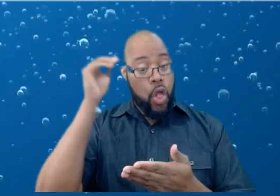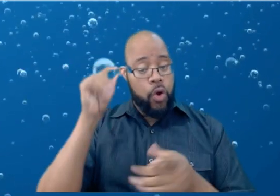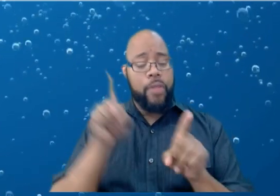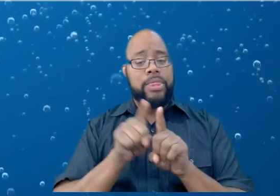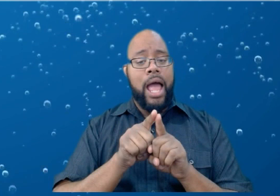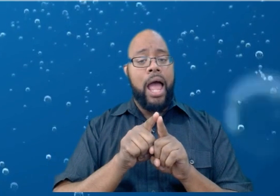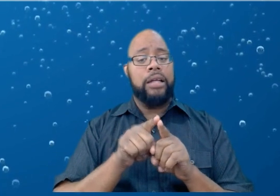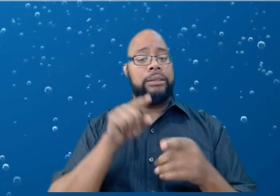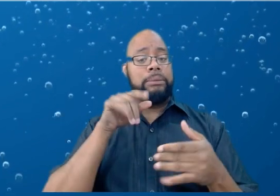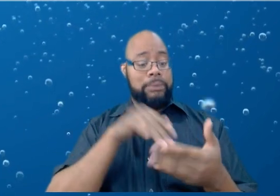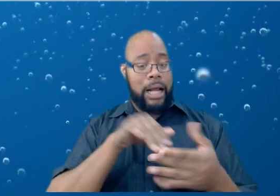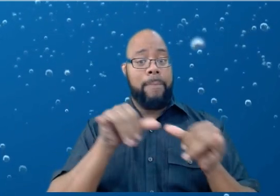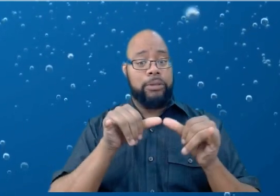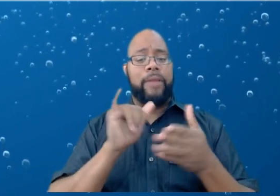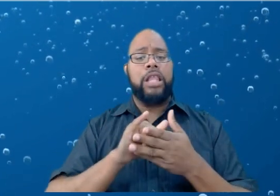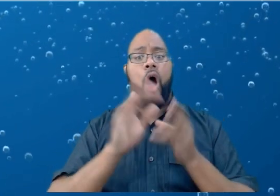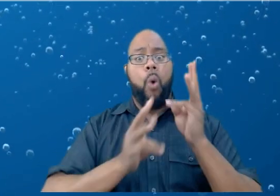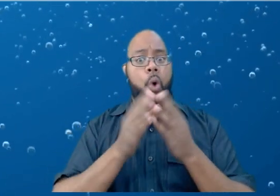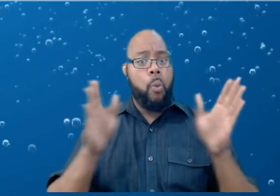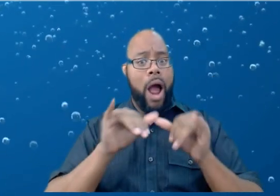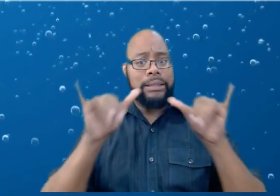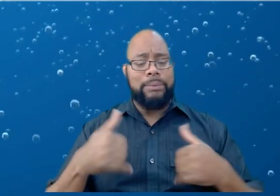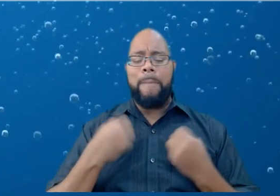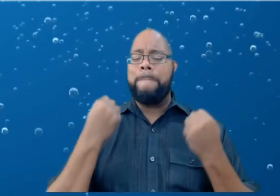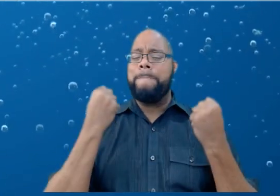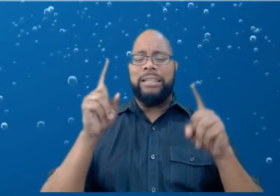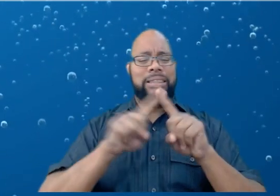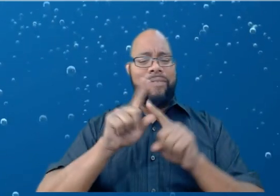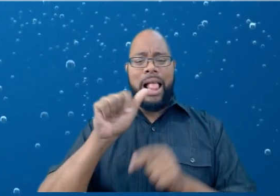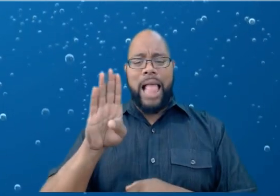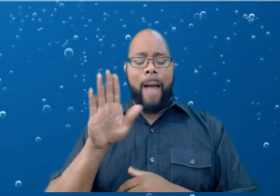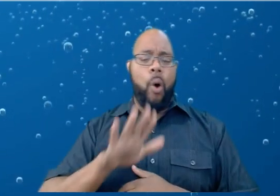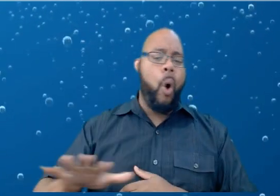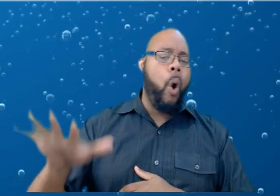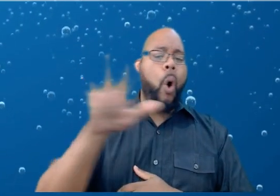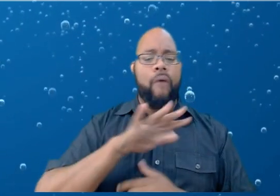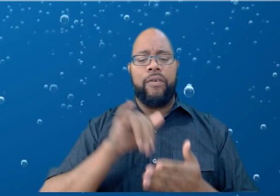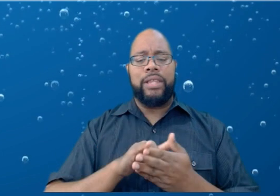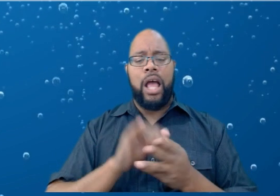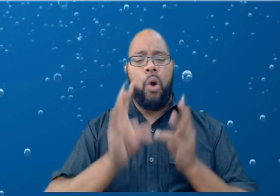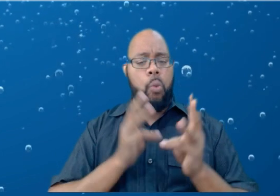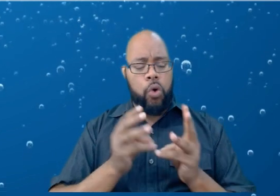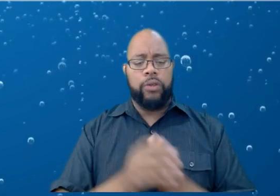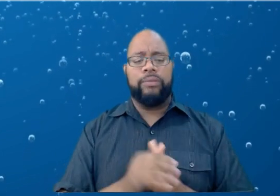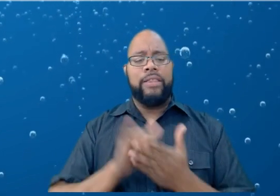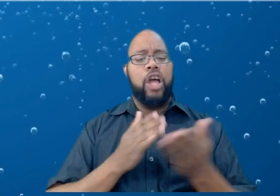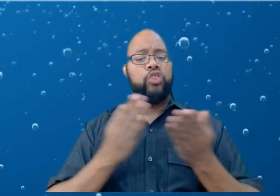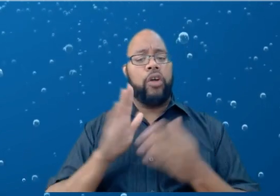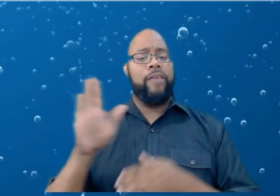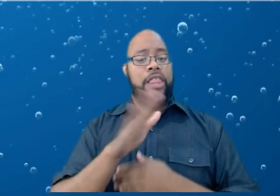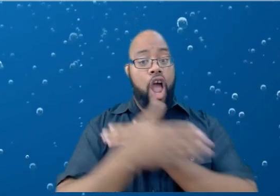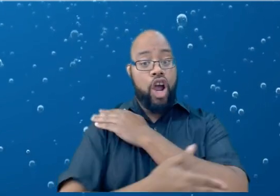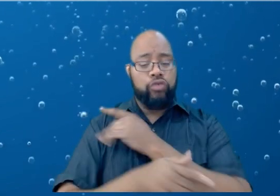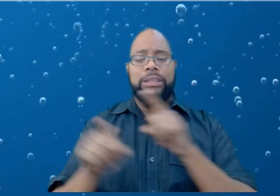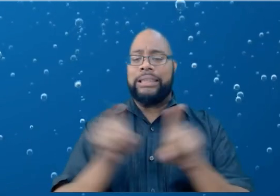thing that I've learned is that metrology is a global system, and there are literally other metrology labs that are around the world that